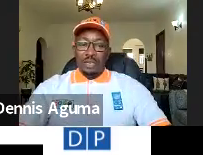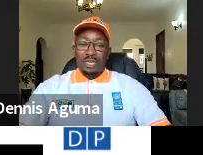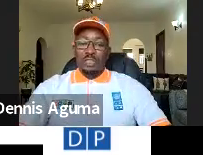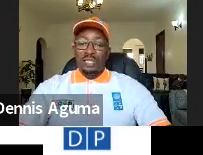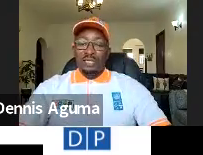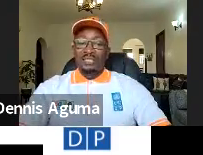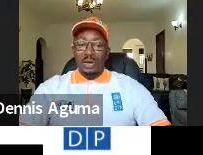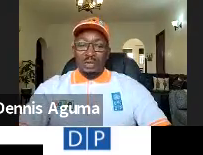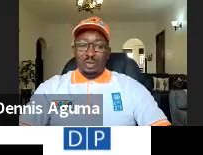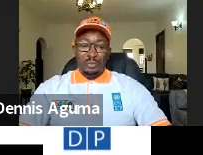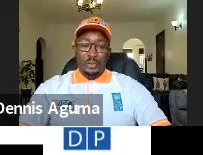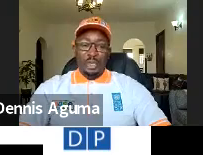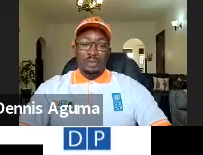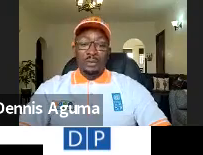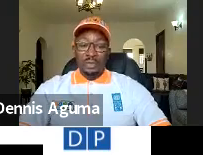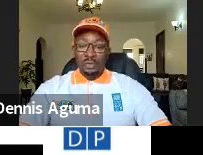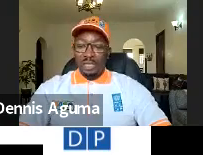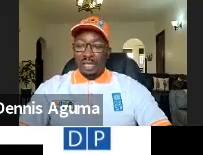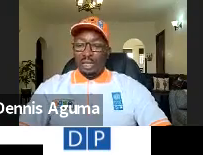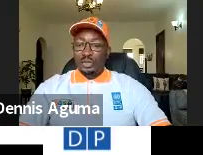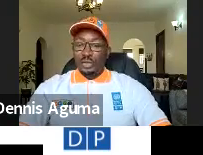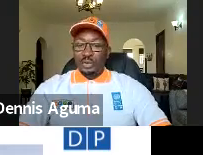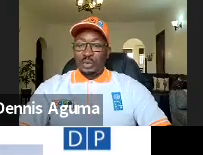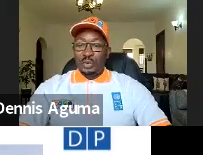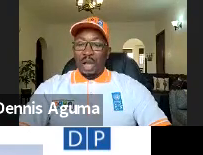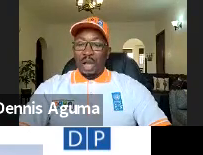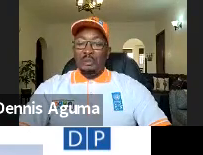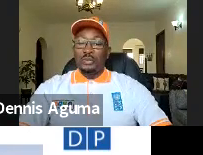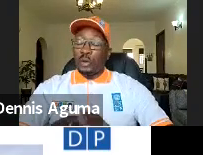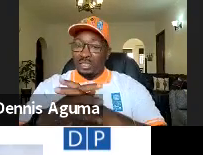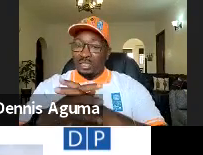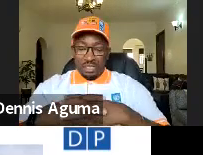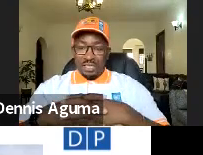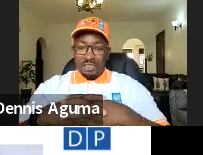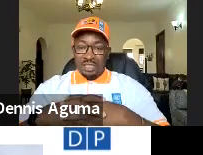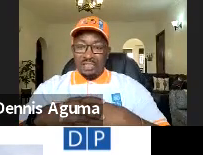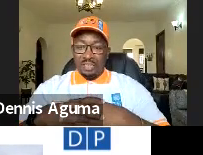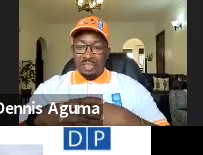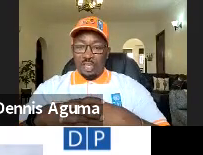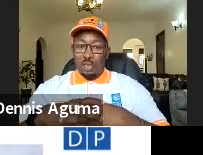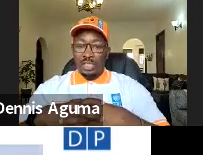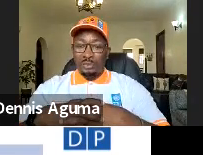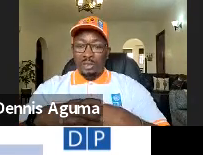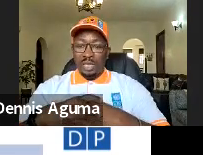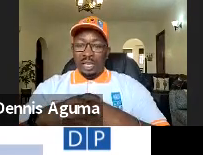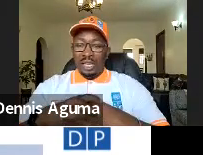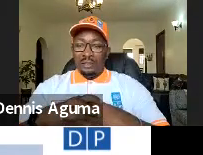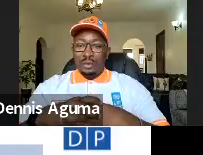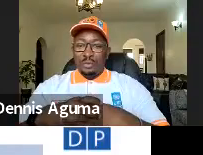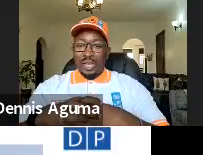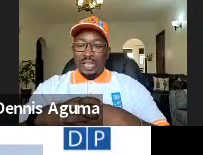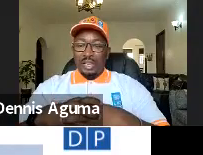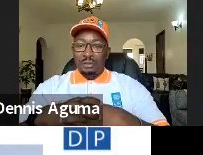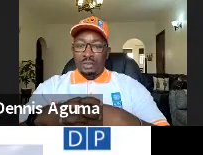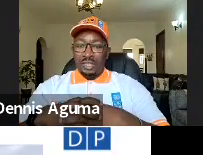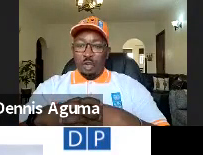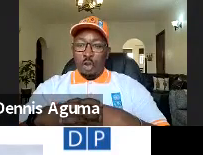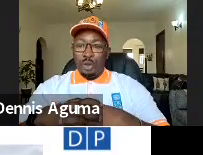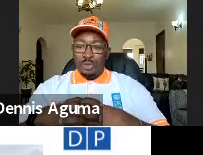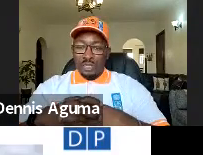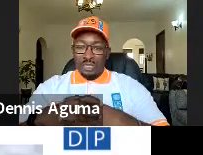We actually send them out into the field to come up with products and services. This is a short clip from Makerere